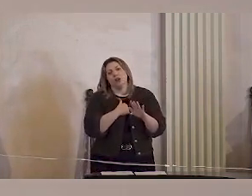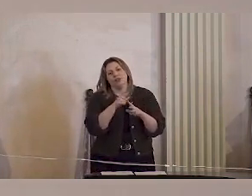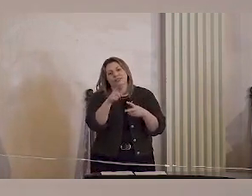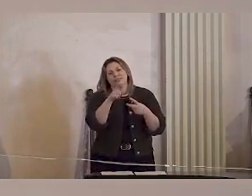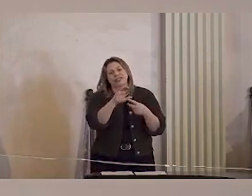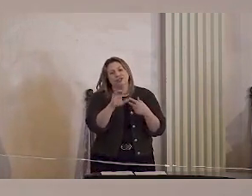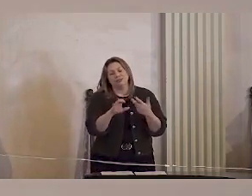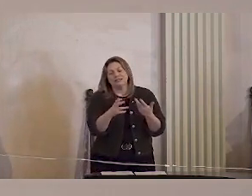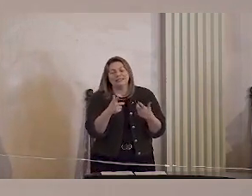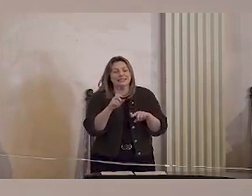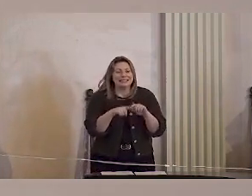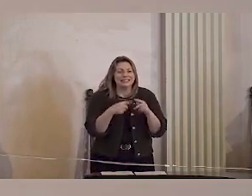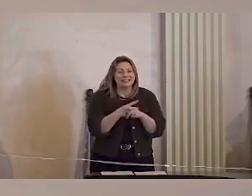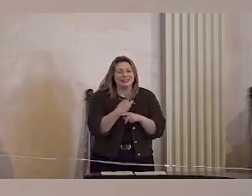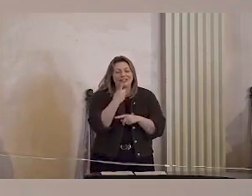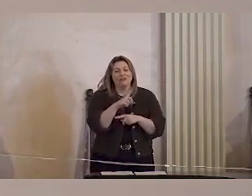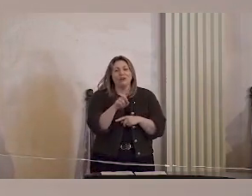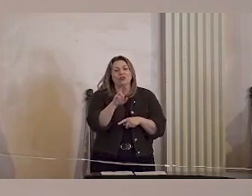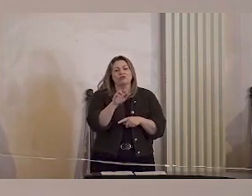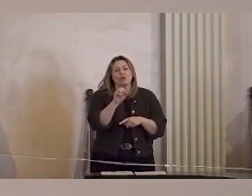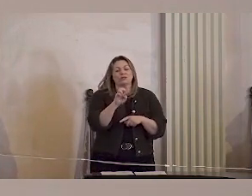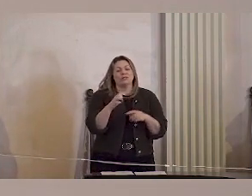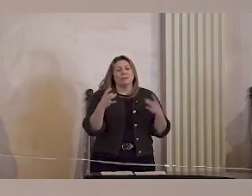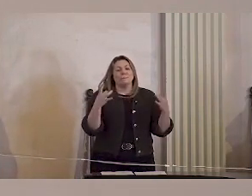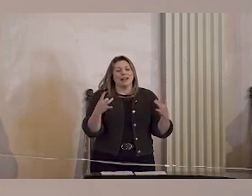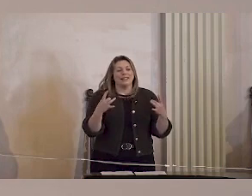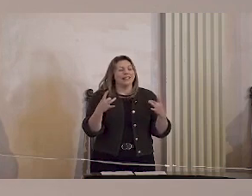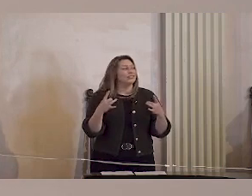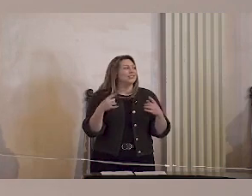figure out the Zooming for Rose's meditative coloring.